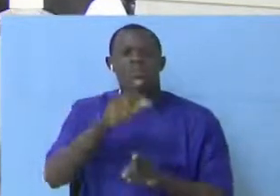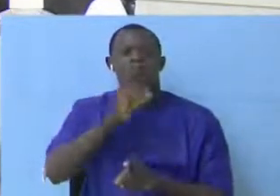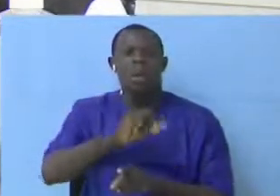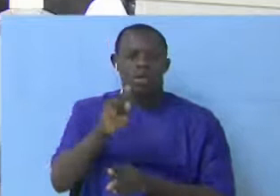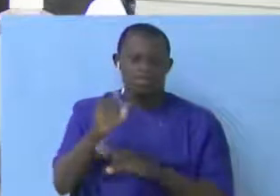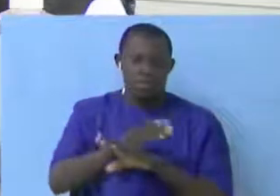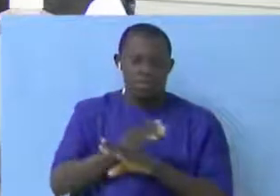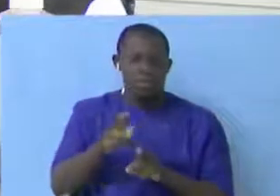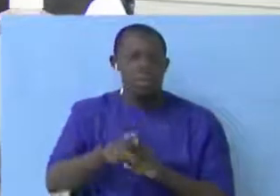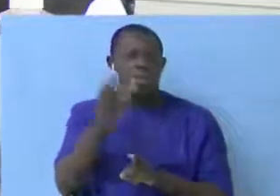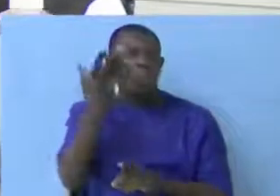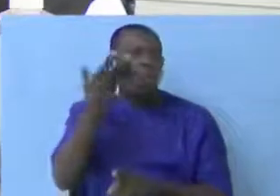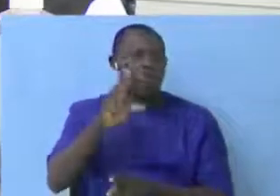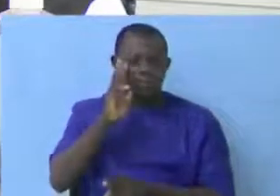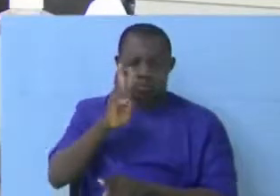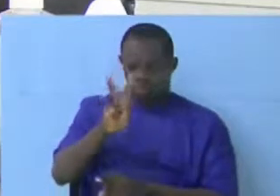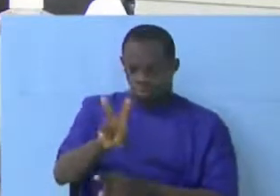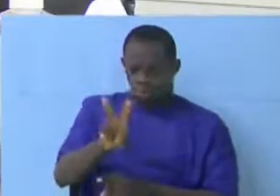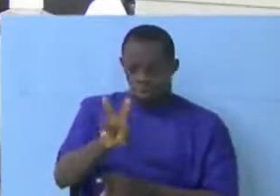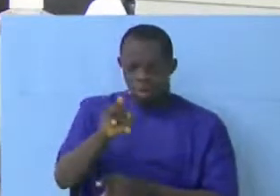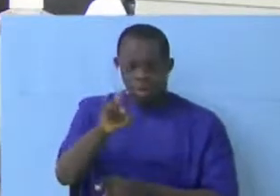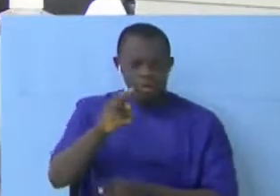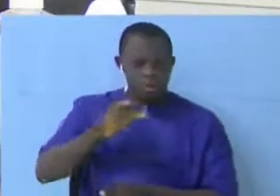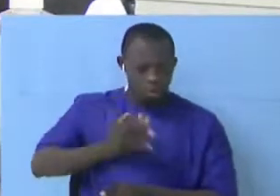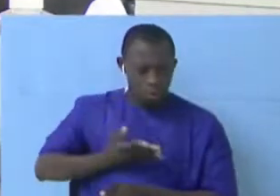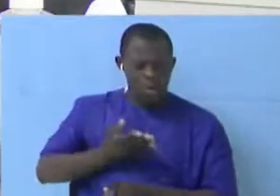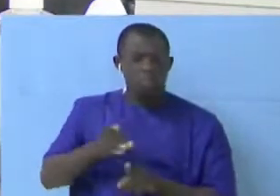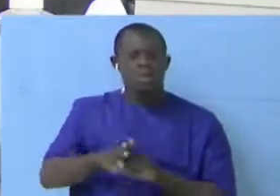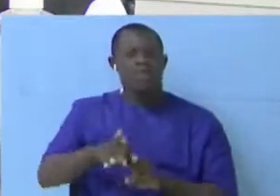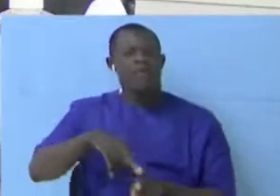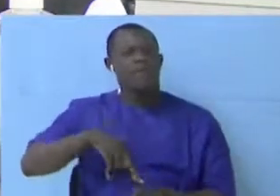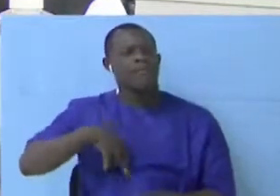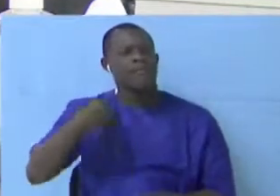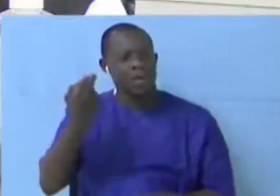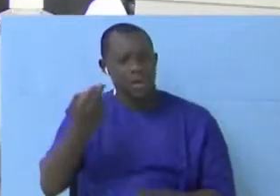when I saw her, I felt some connection. I